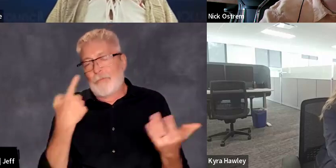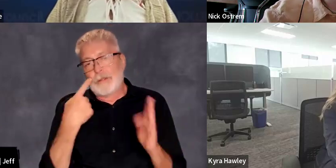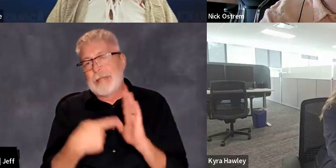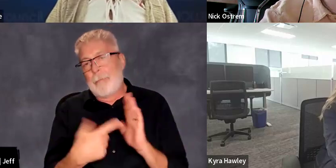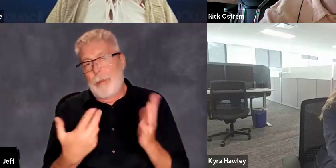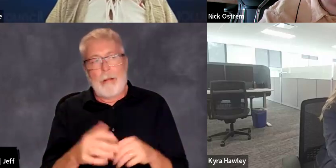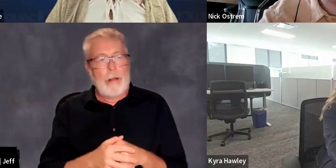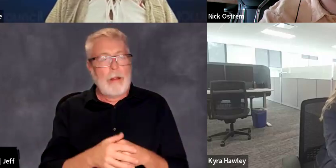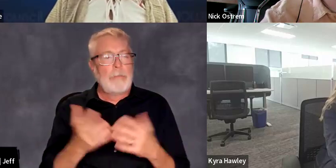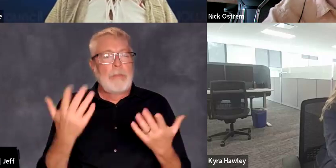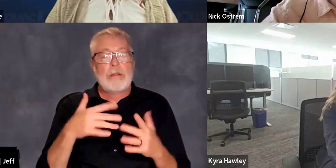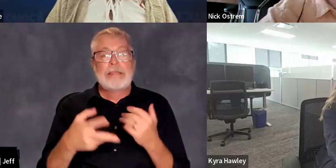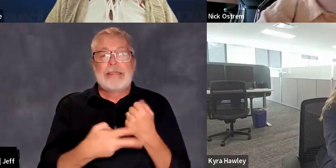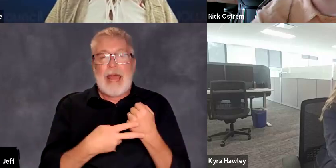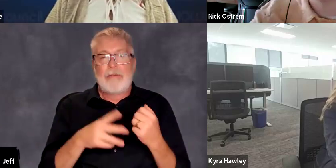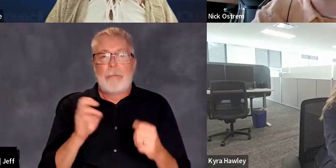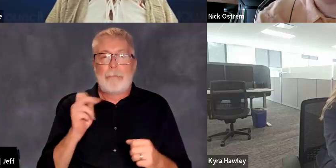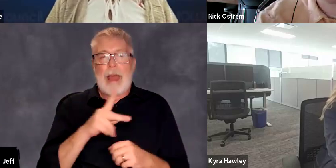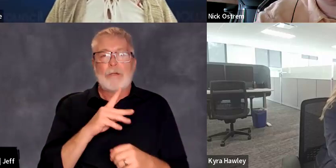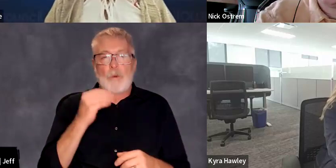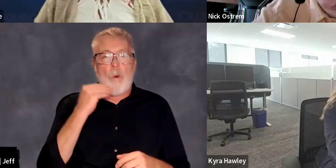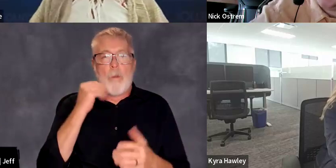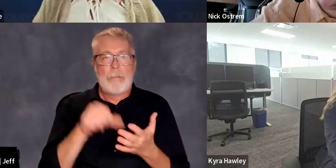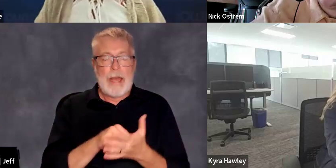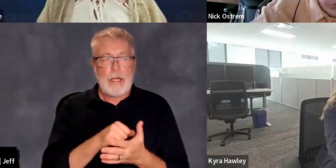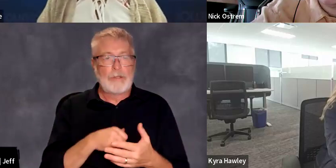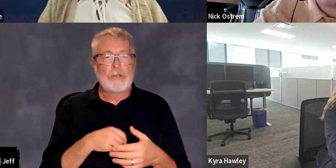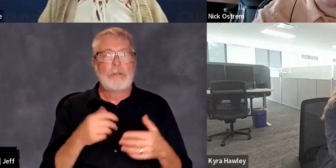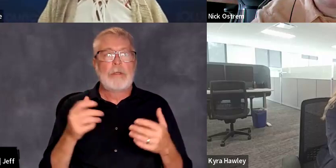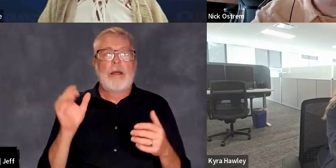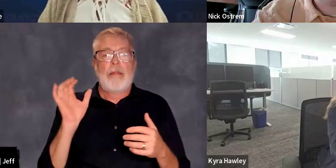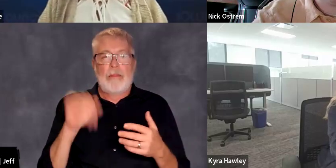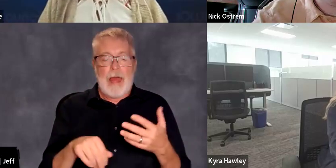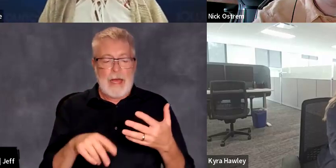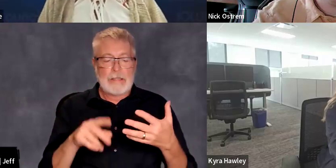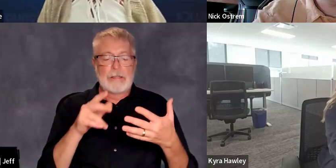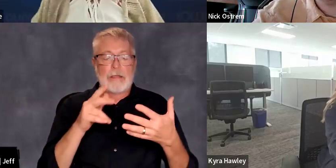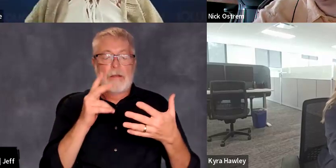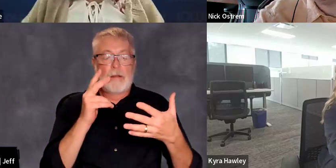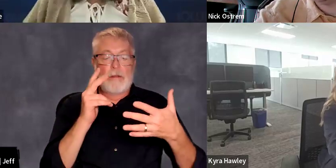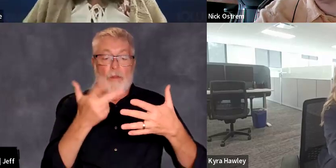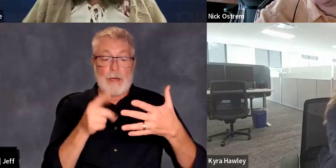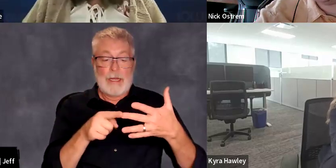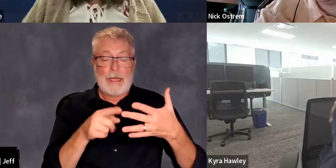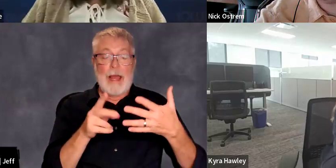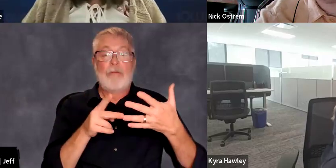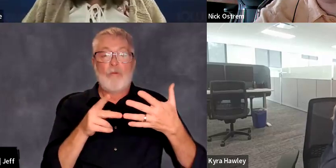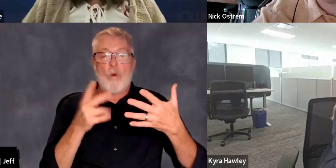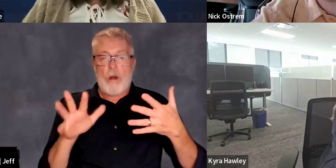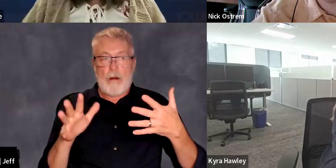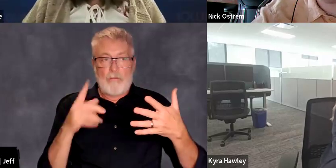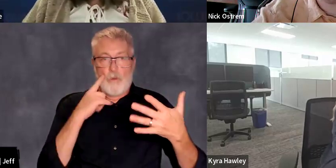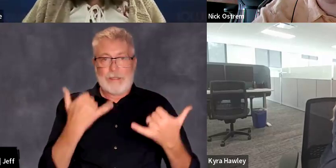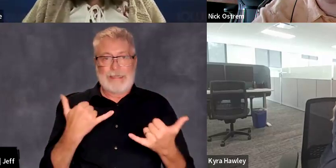You click save and return to home. All right. So that is step 3 and step 4 for today.